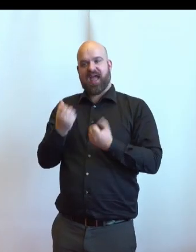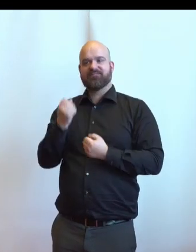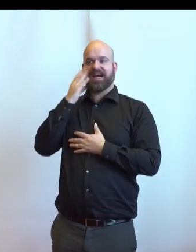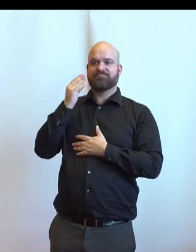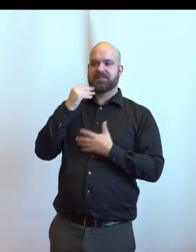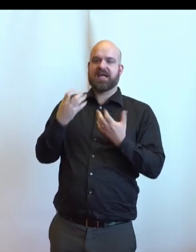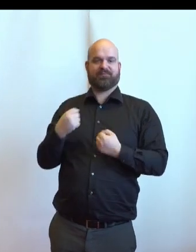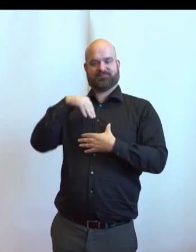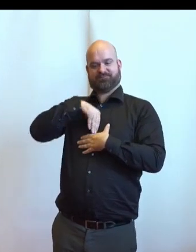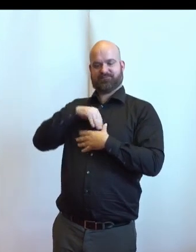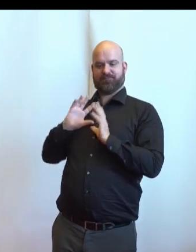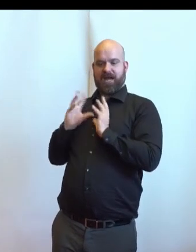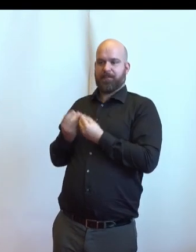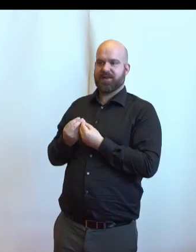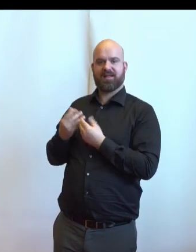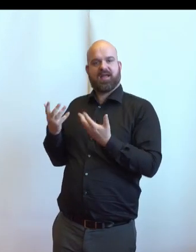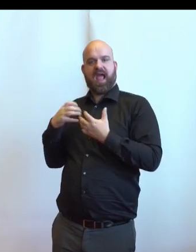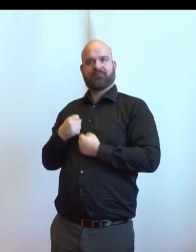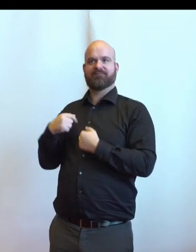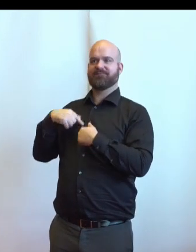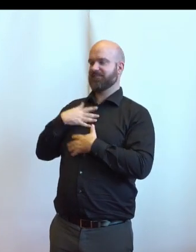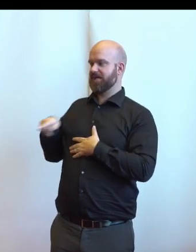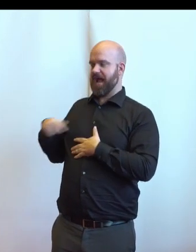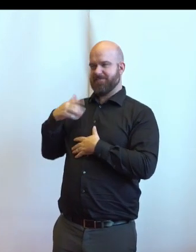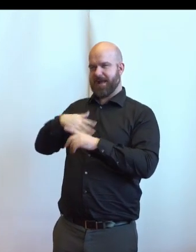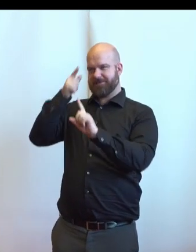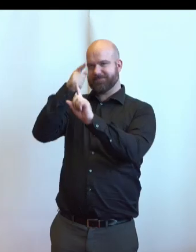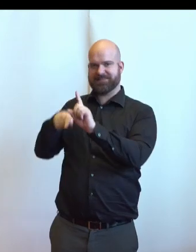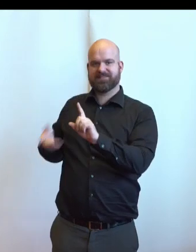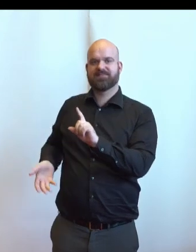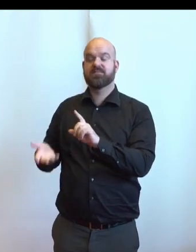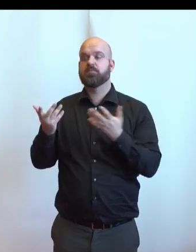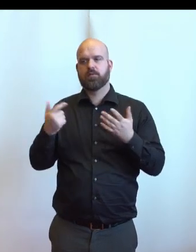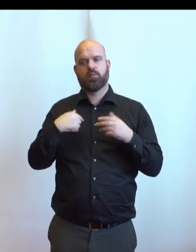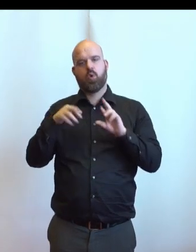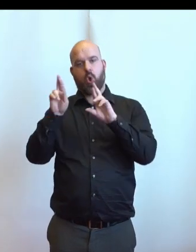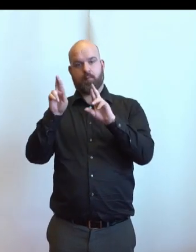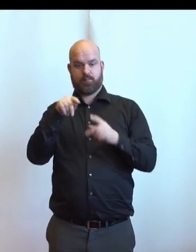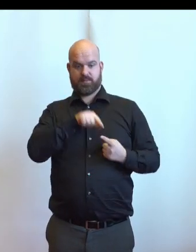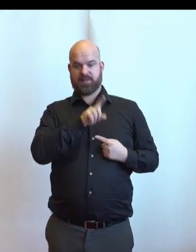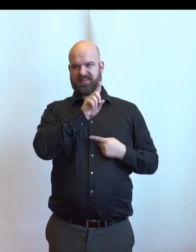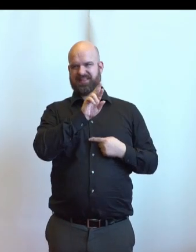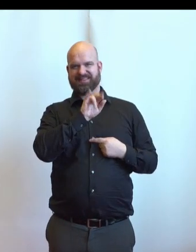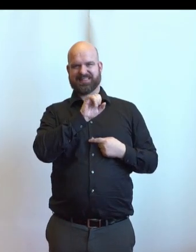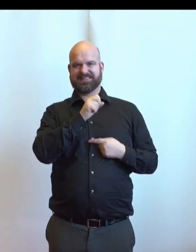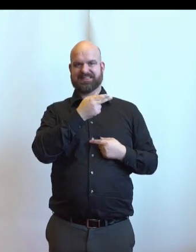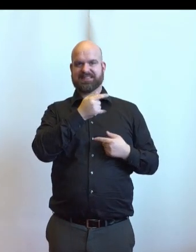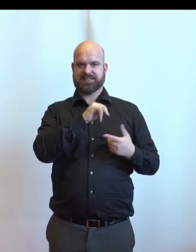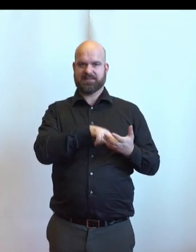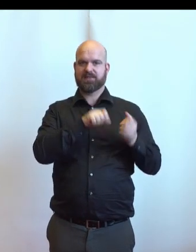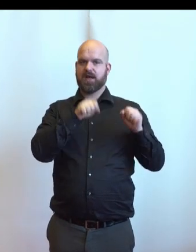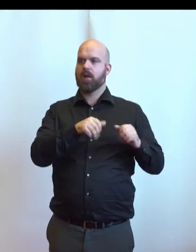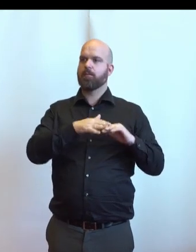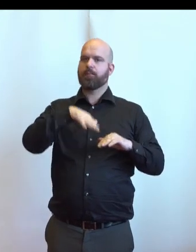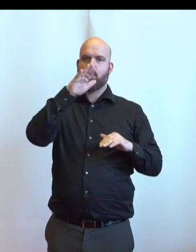better. So we are very hopeful that in conjunction with the program we are running now to hire people with autism in